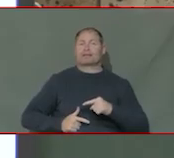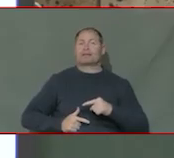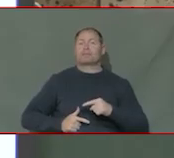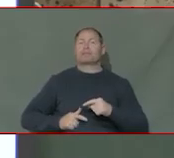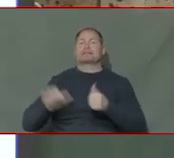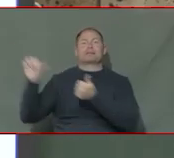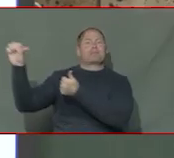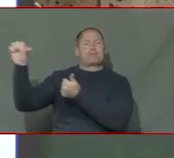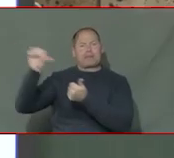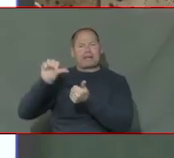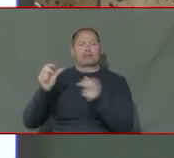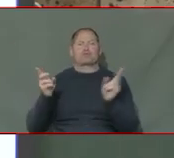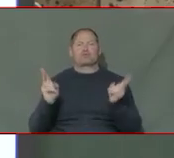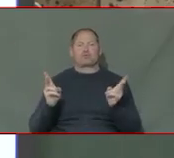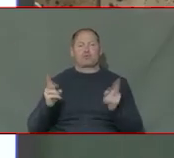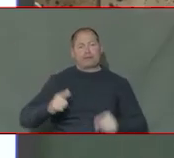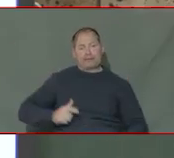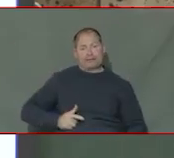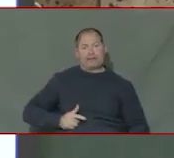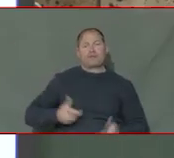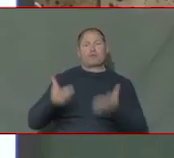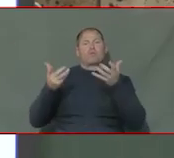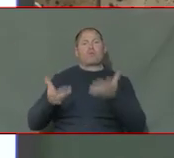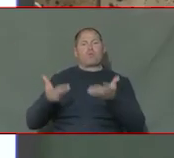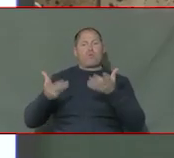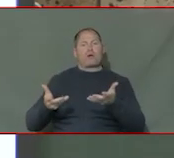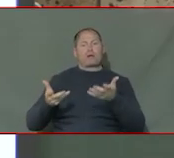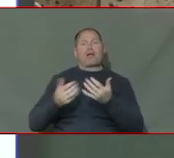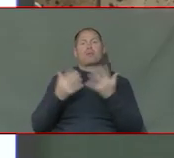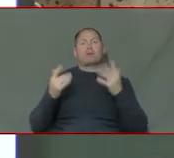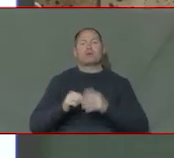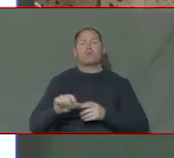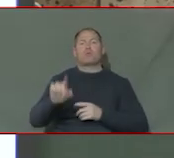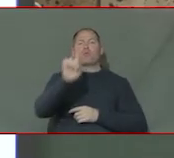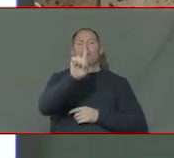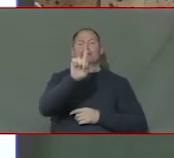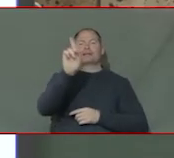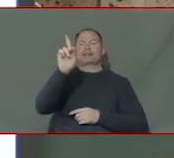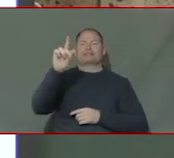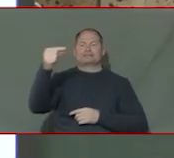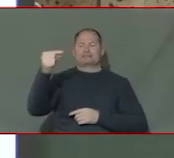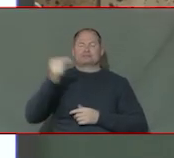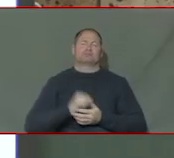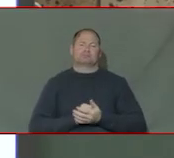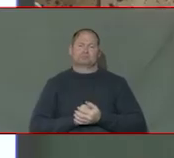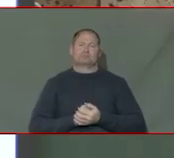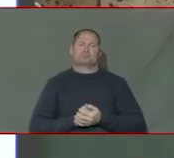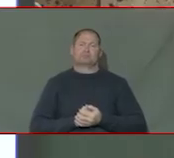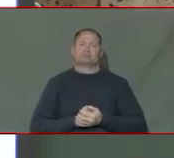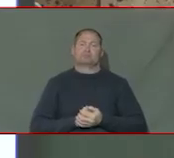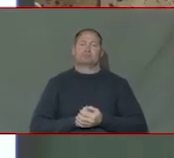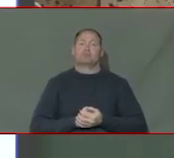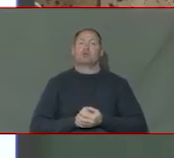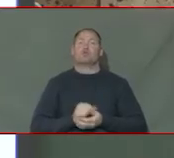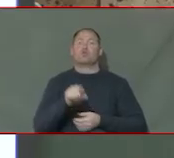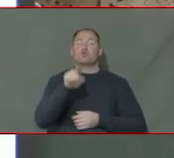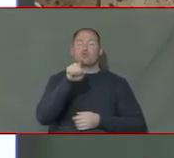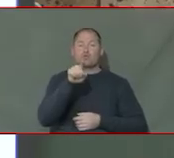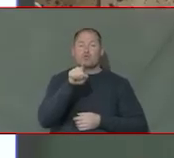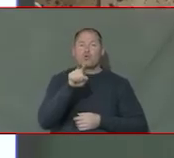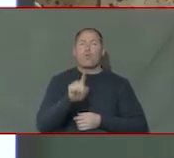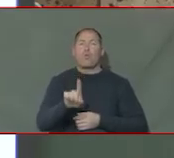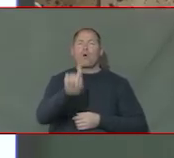The liver weighs 1 kg. And for those of you who are going to study medicine next year, you will study the 1,000 functions of the